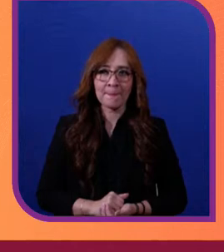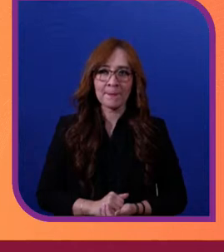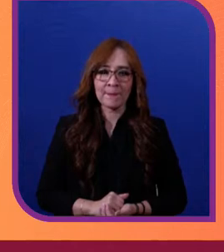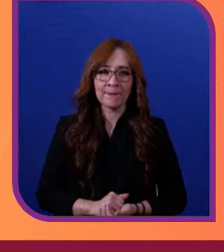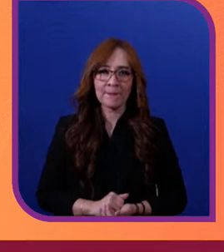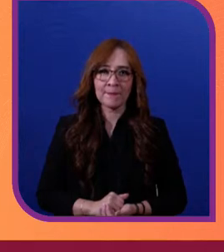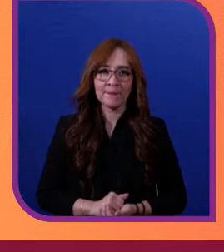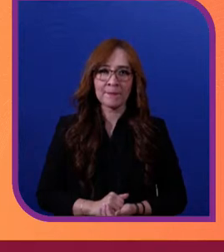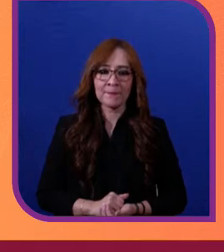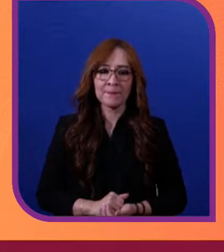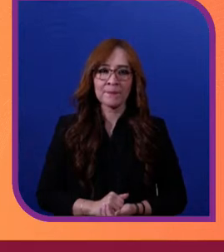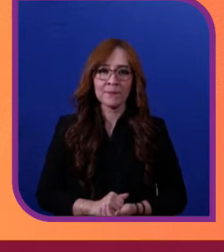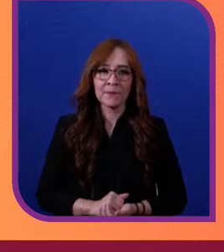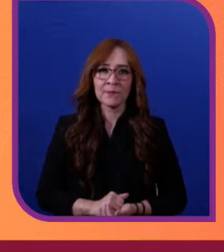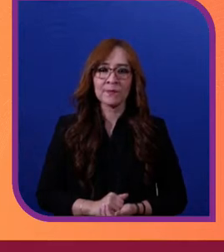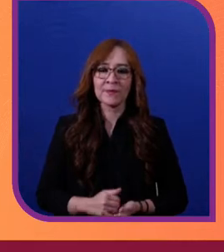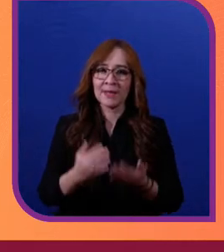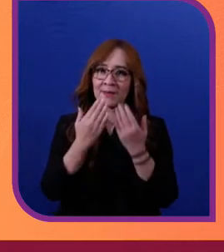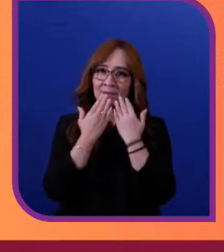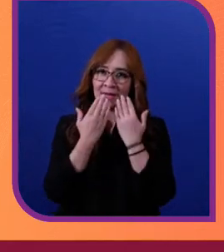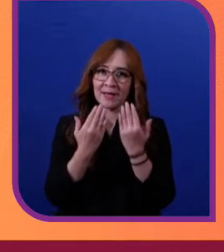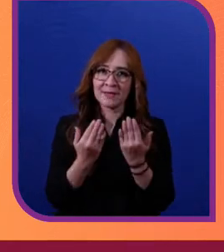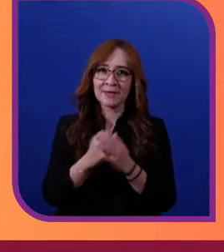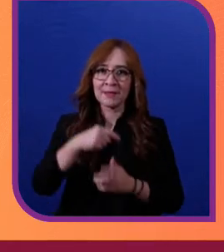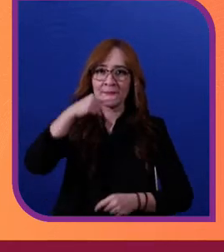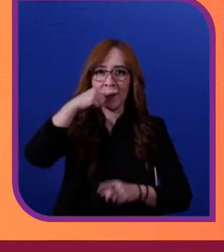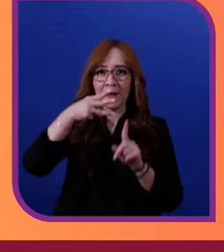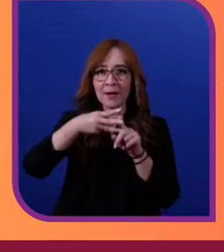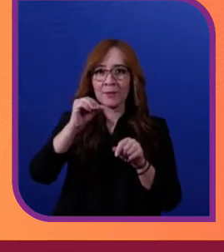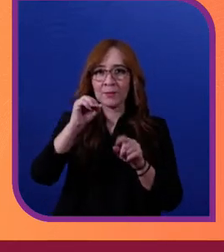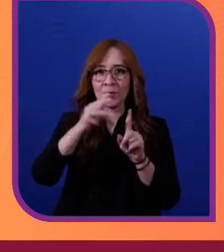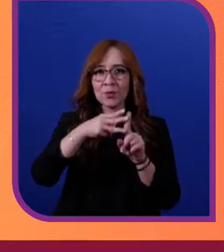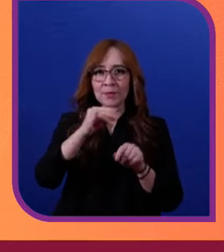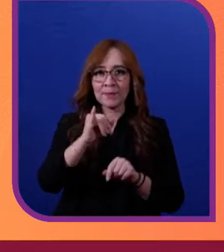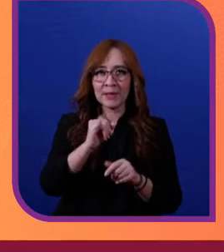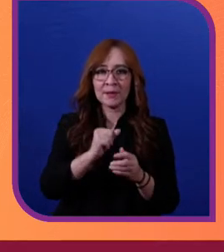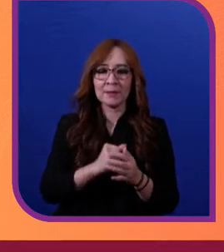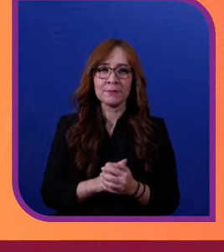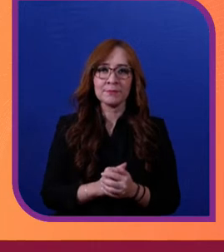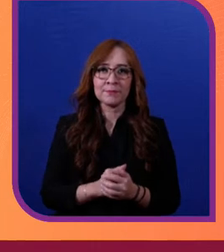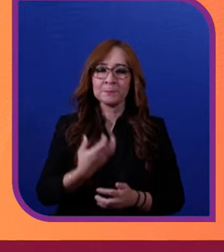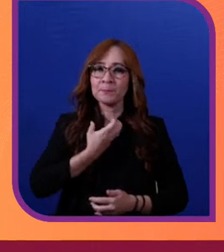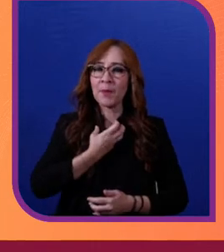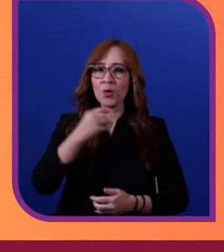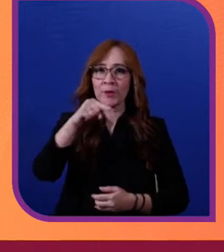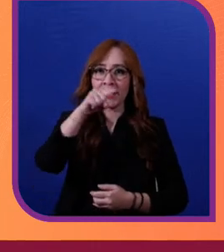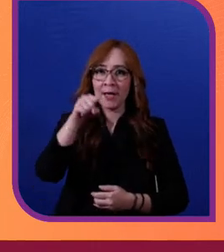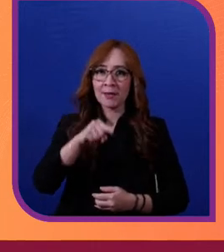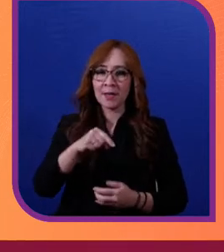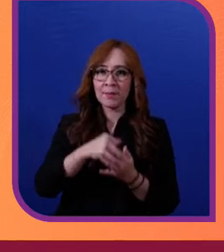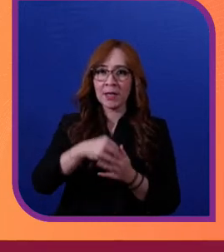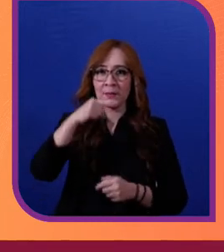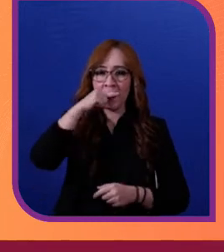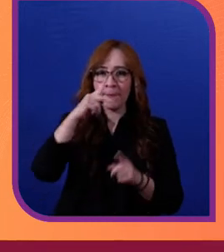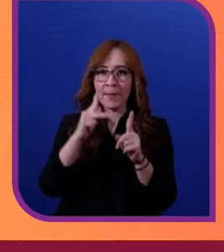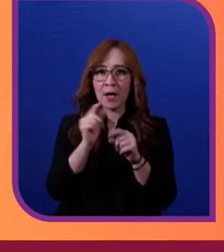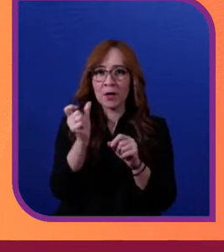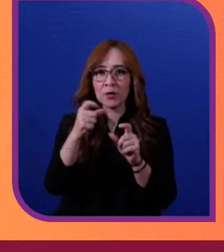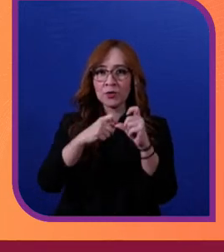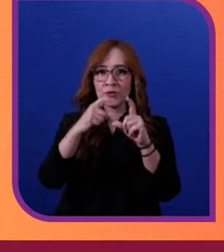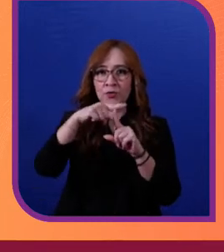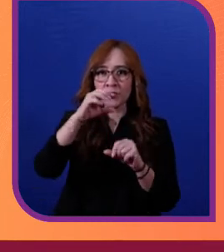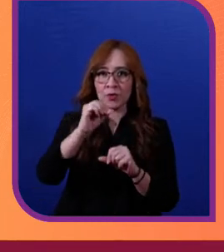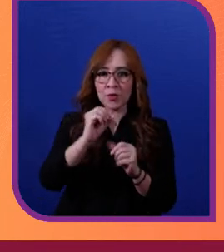Hengky babi aku waktu equation tumis Agusto because each saved report